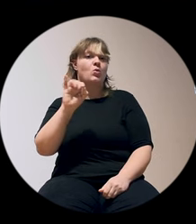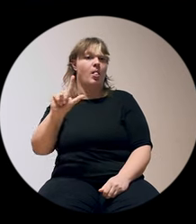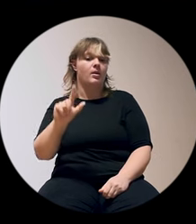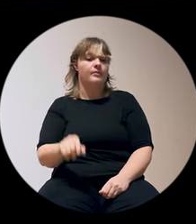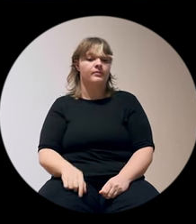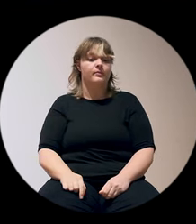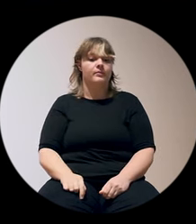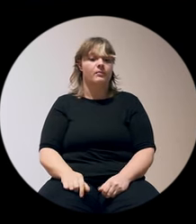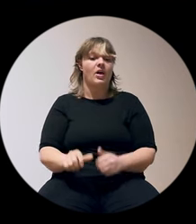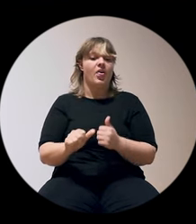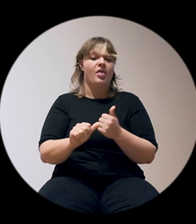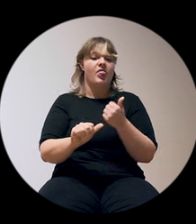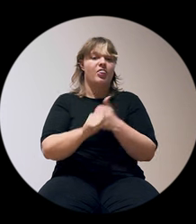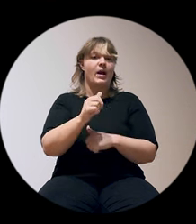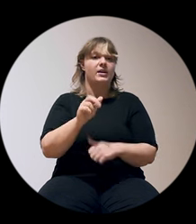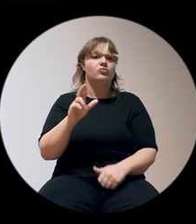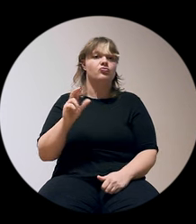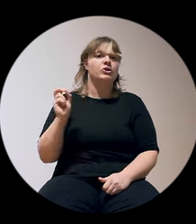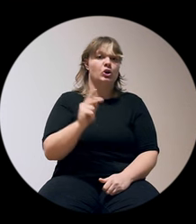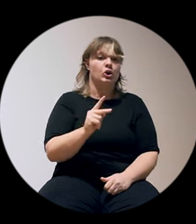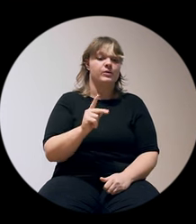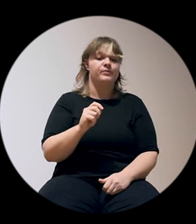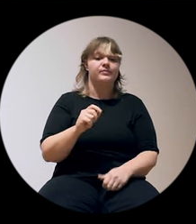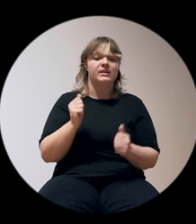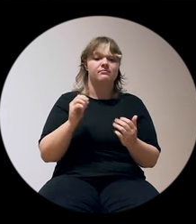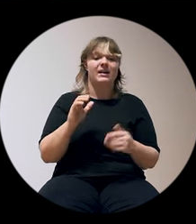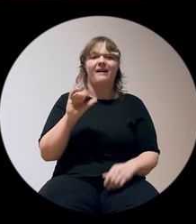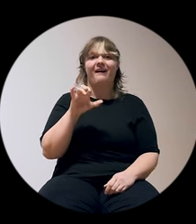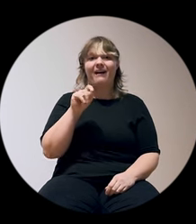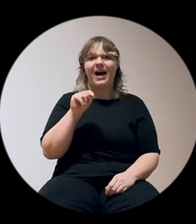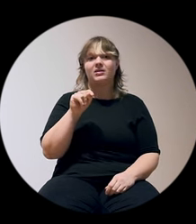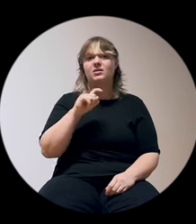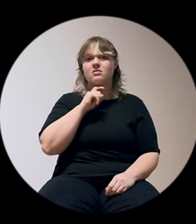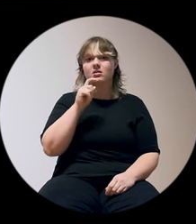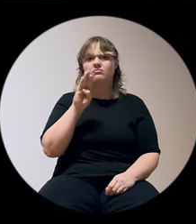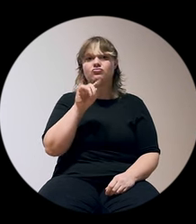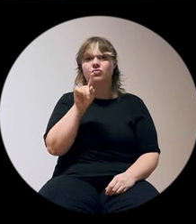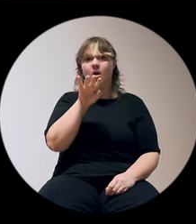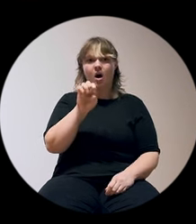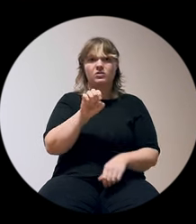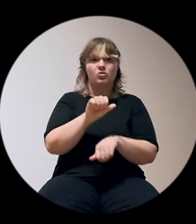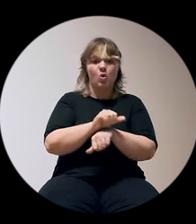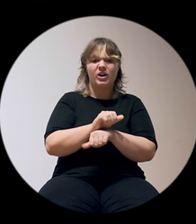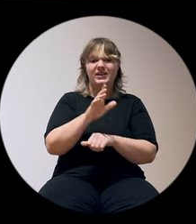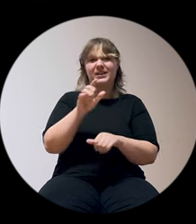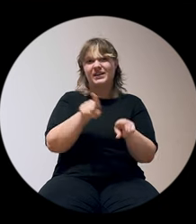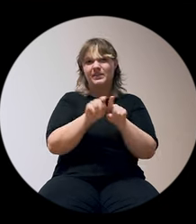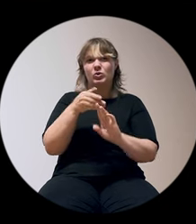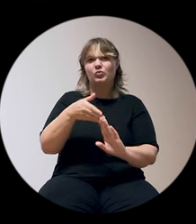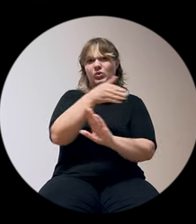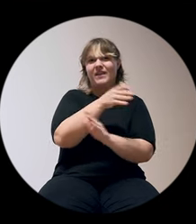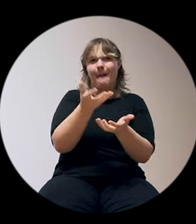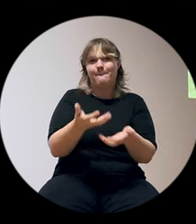Threat Return was a series of cast bronze works, similar to the previous basket work